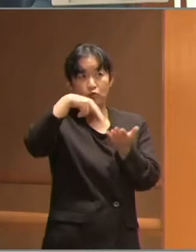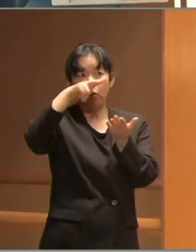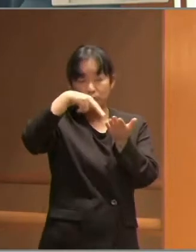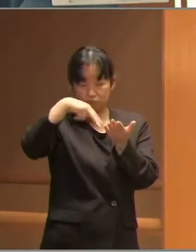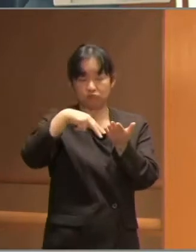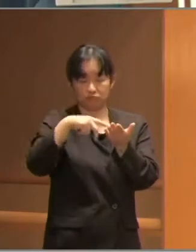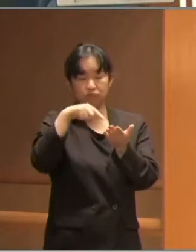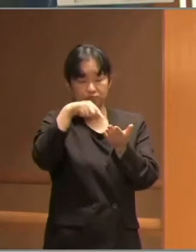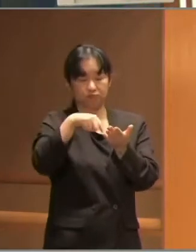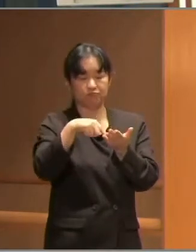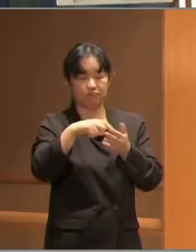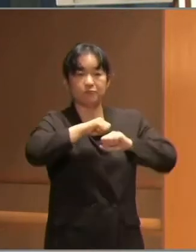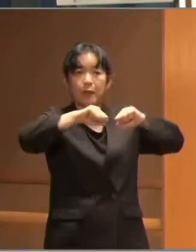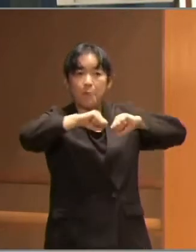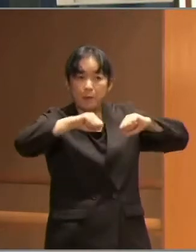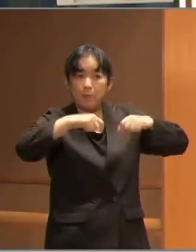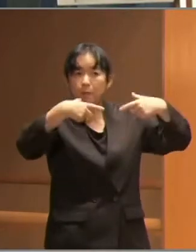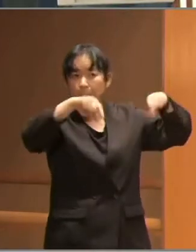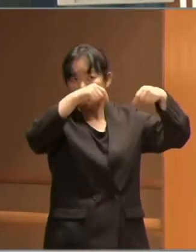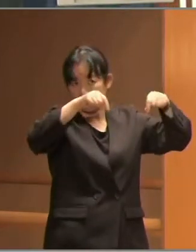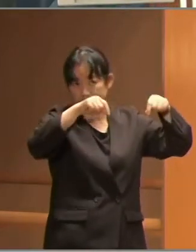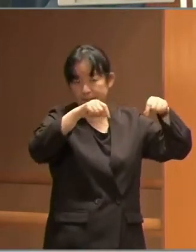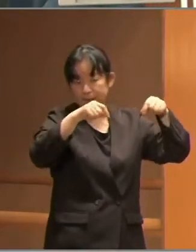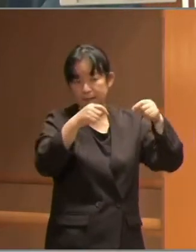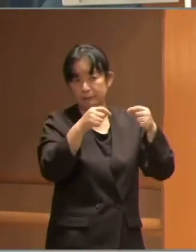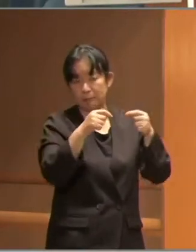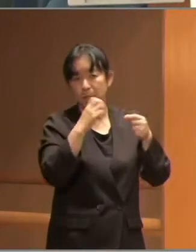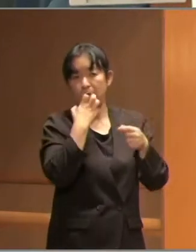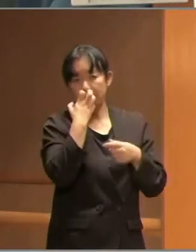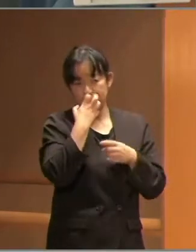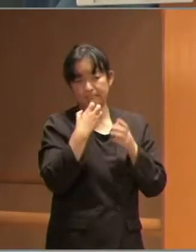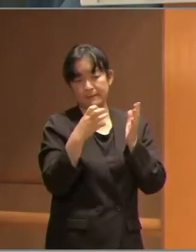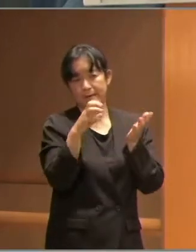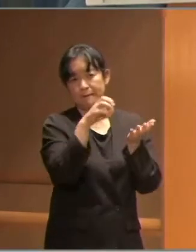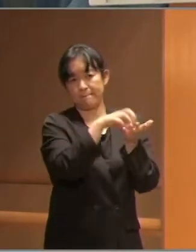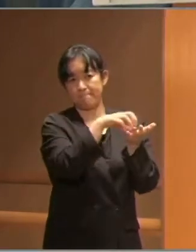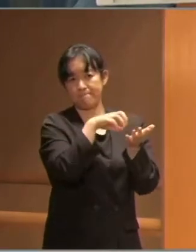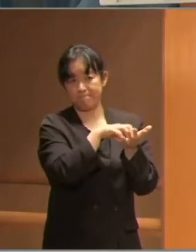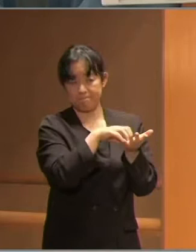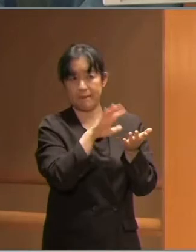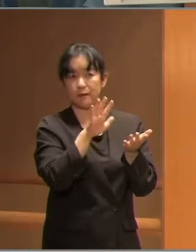And let me explain to you about what kigami is.